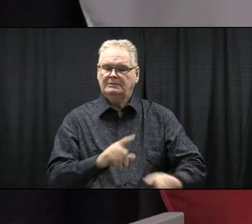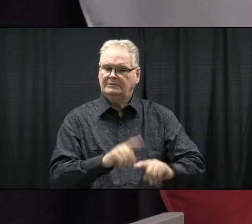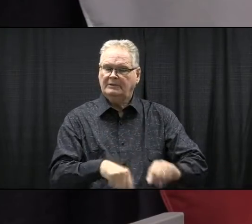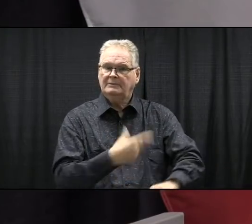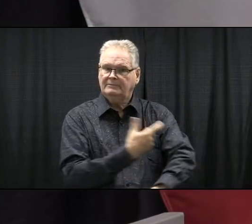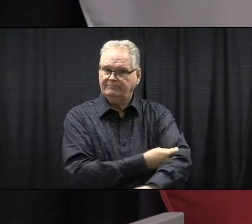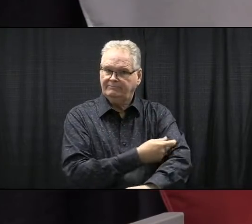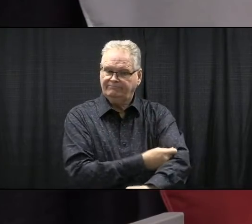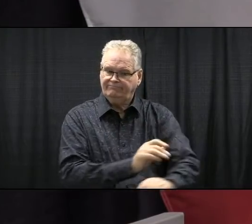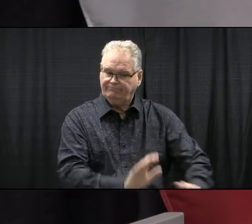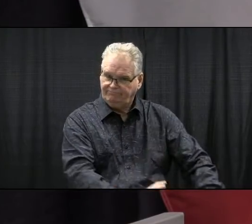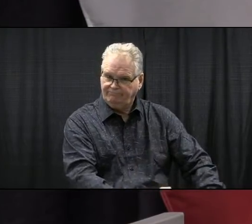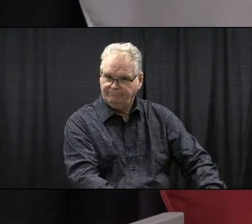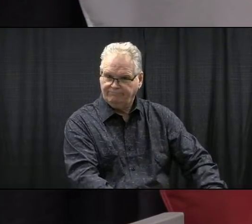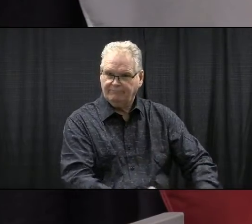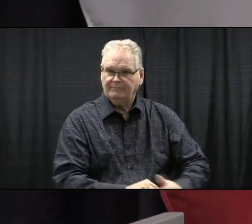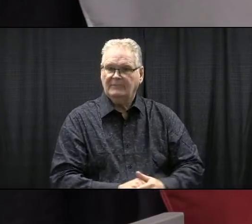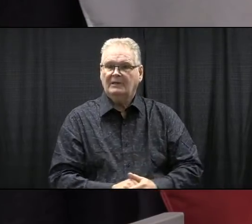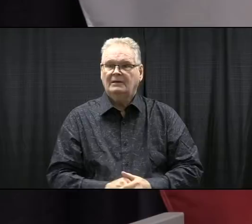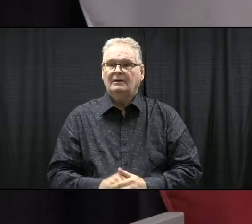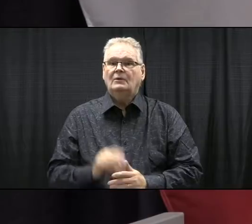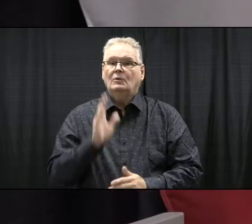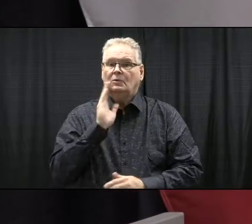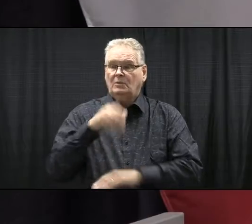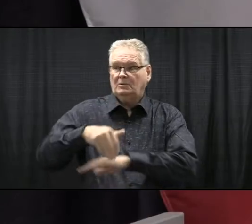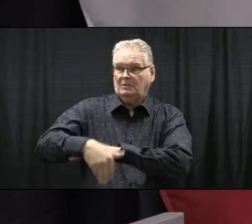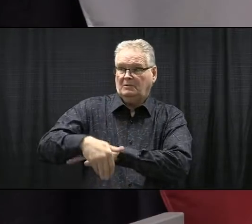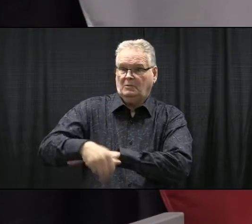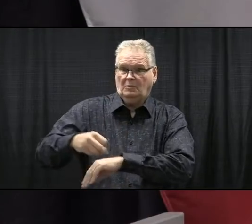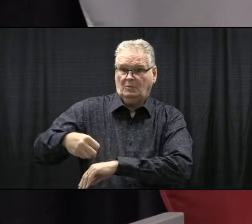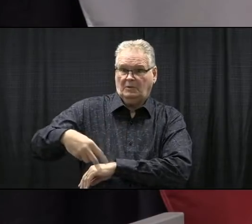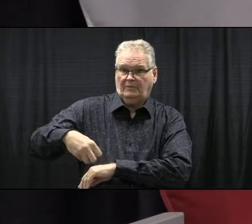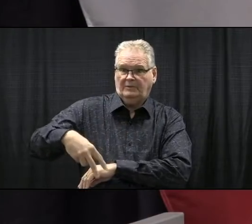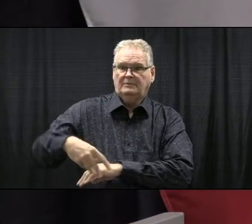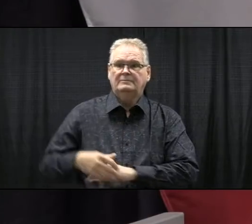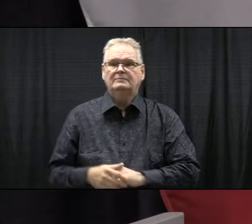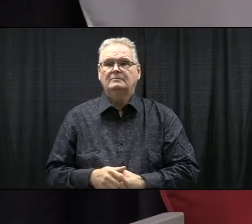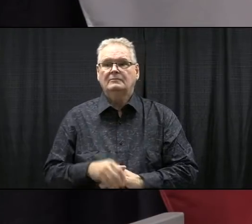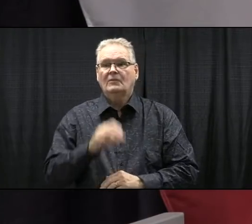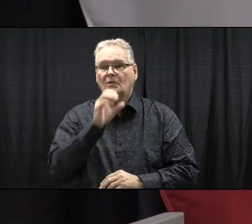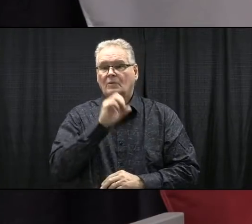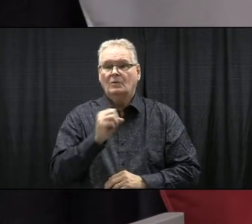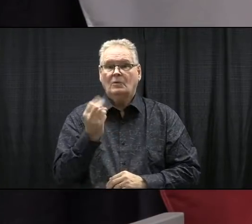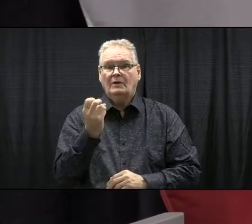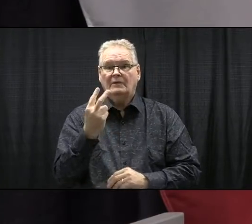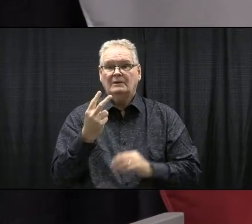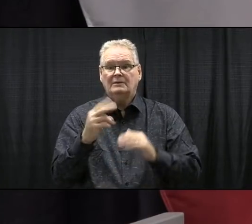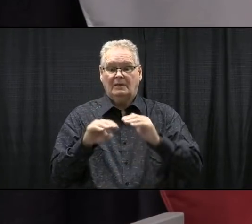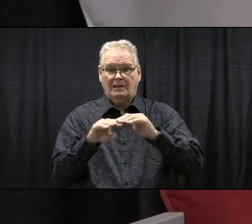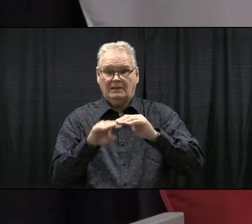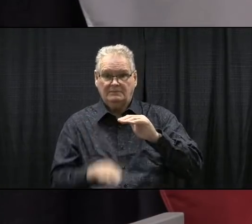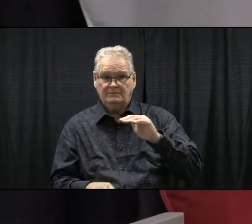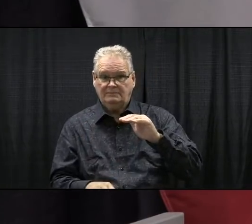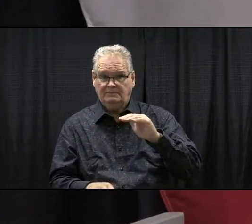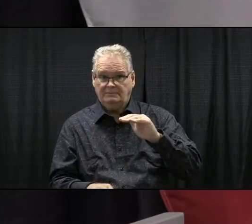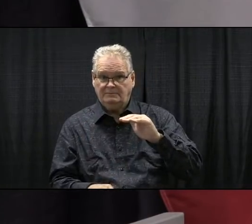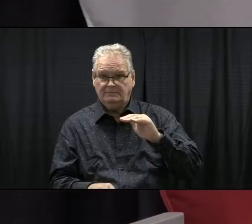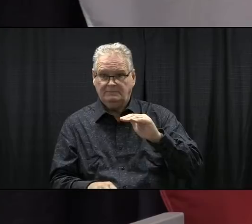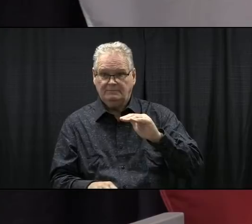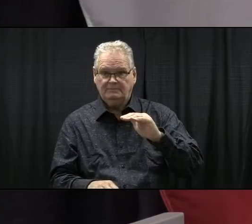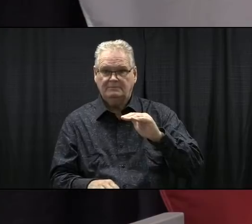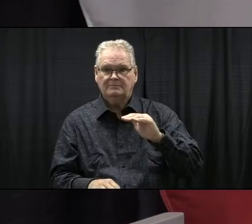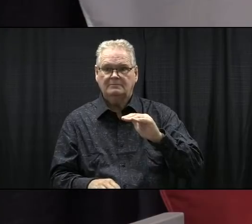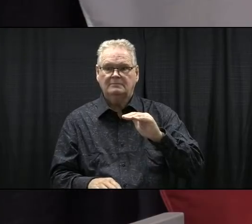for children under 12 that travel into the province. For children traveling and following the vaccination status of their fully